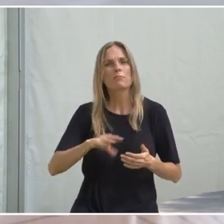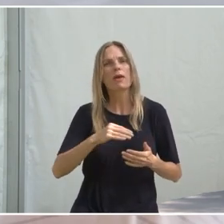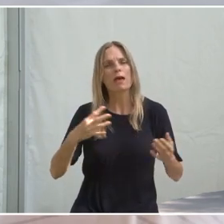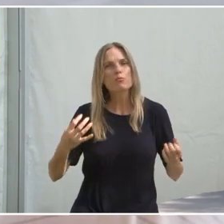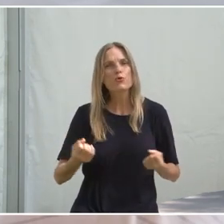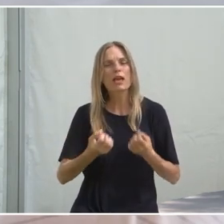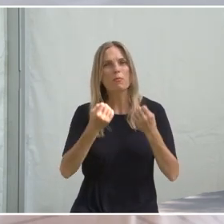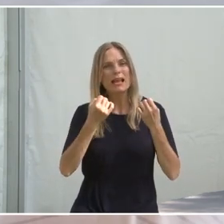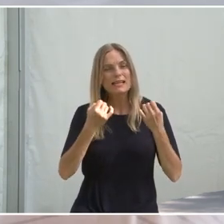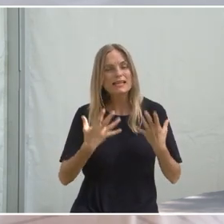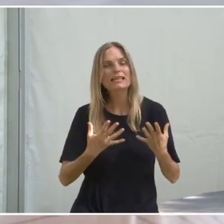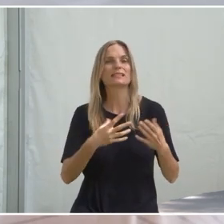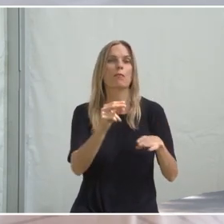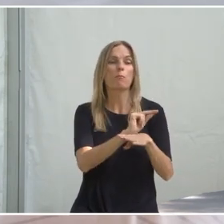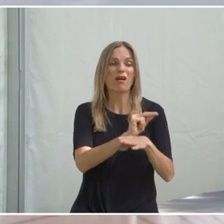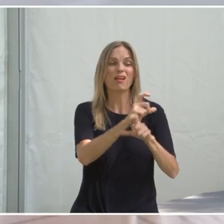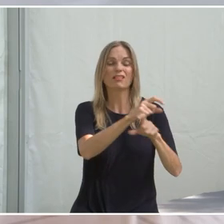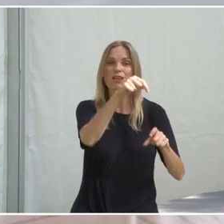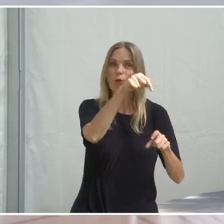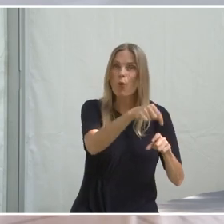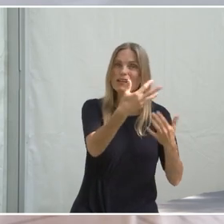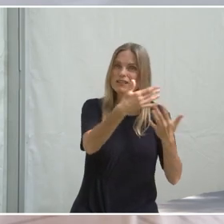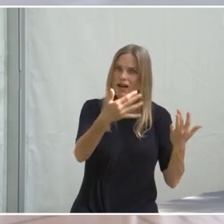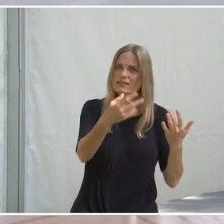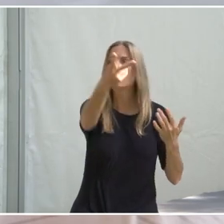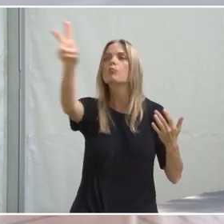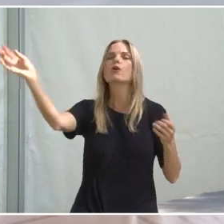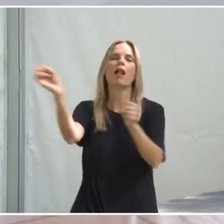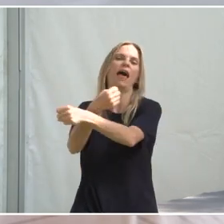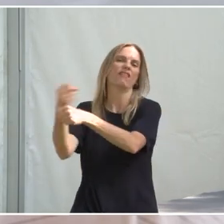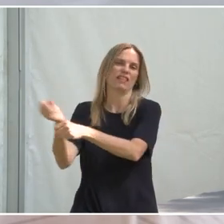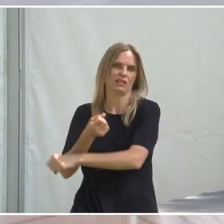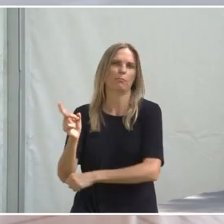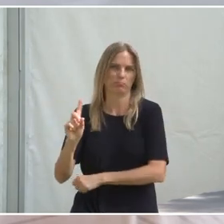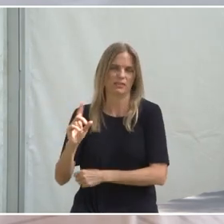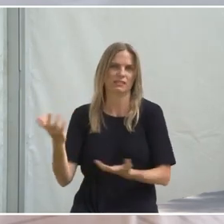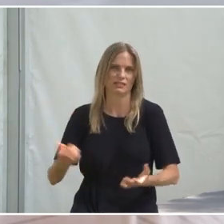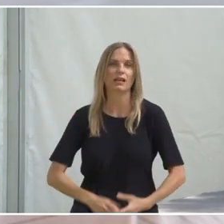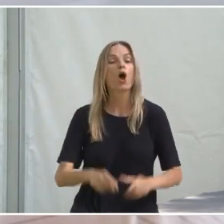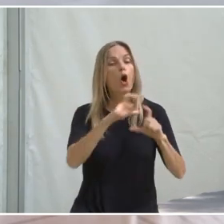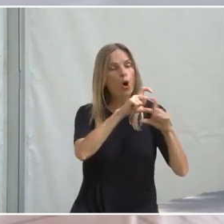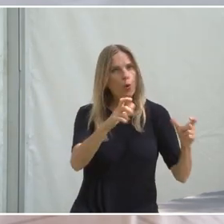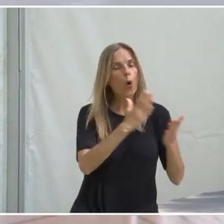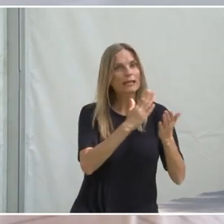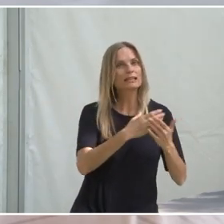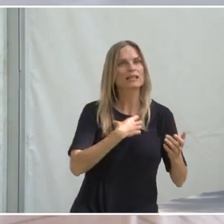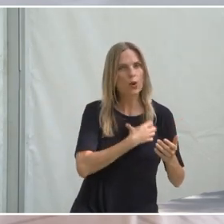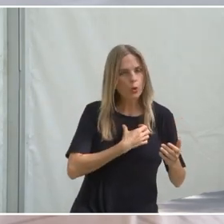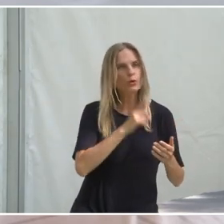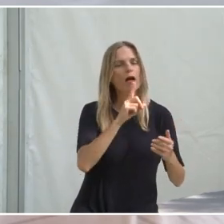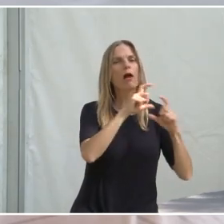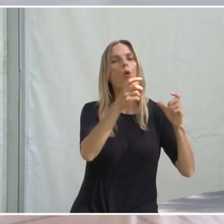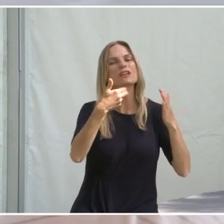all everywhere else. So that schools have an important role, but all of us outside of schools also need to get our things